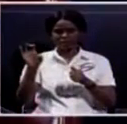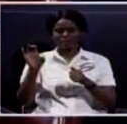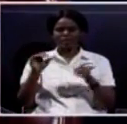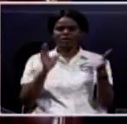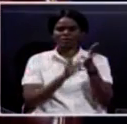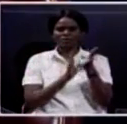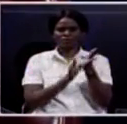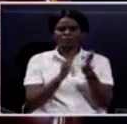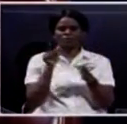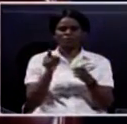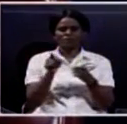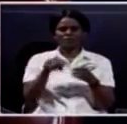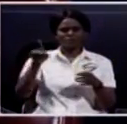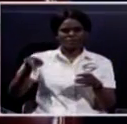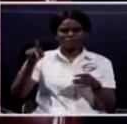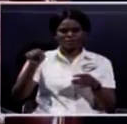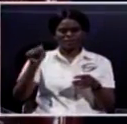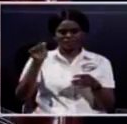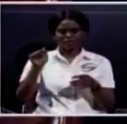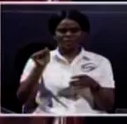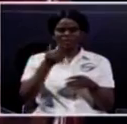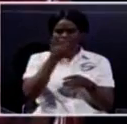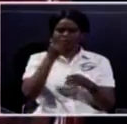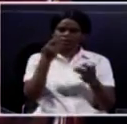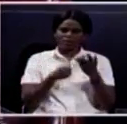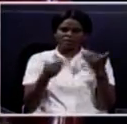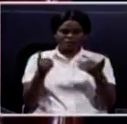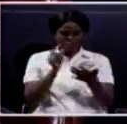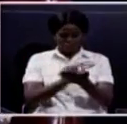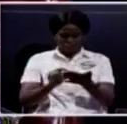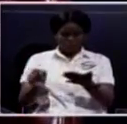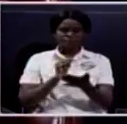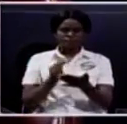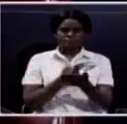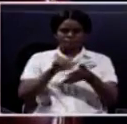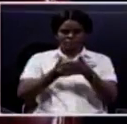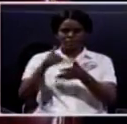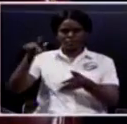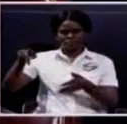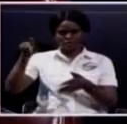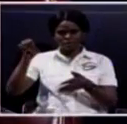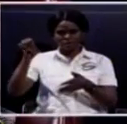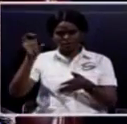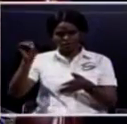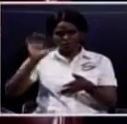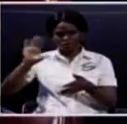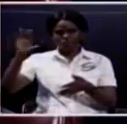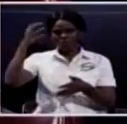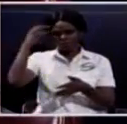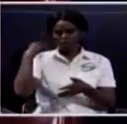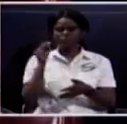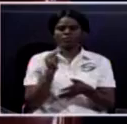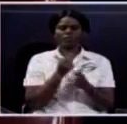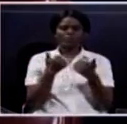school, the PTA, should now write to us through the provincial education officer that we have